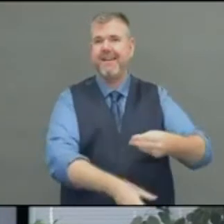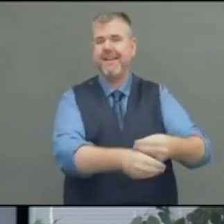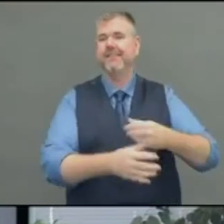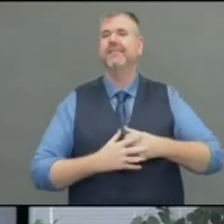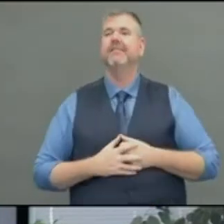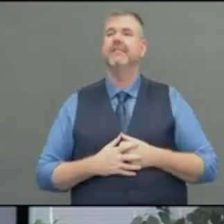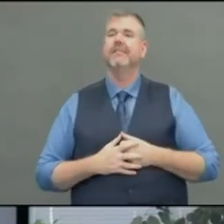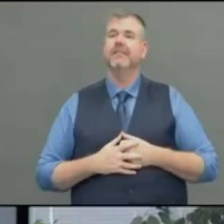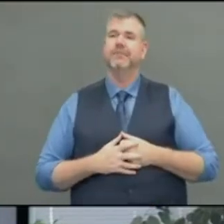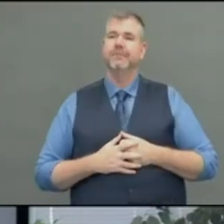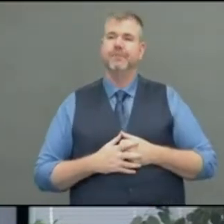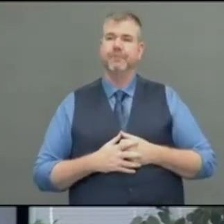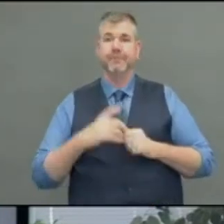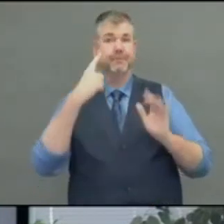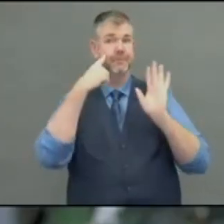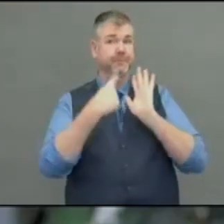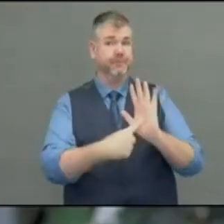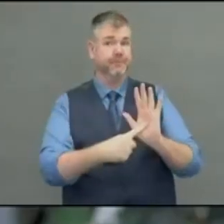my mom,